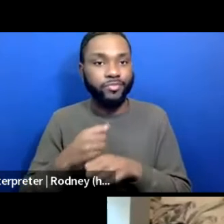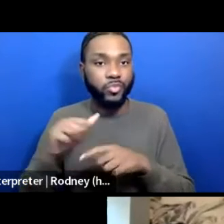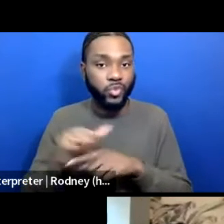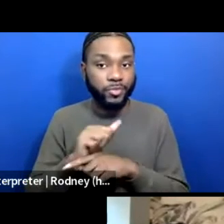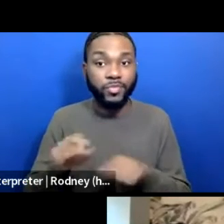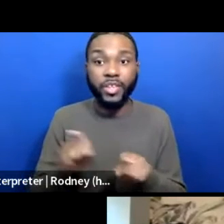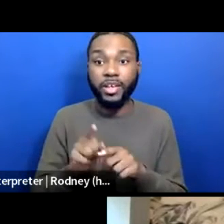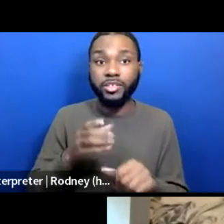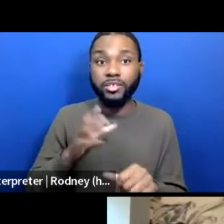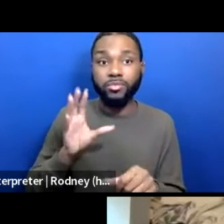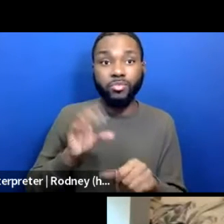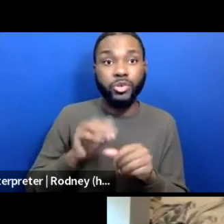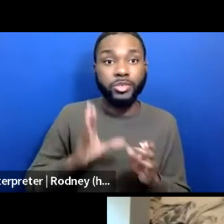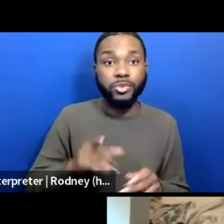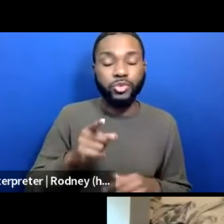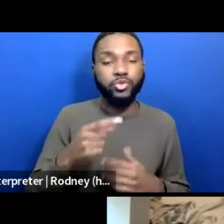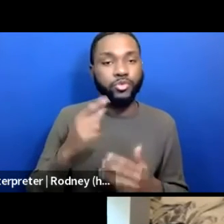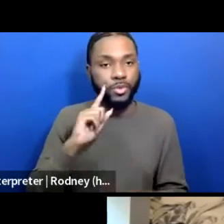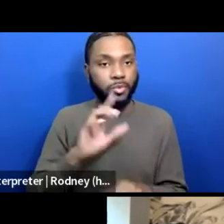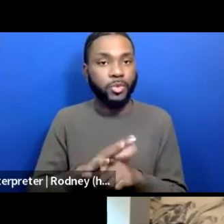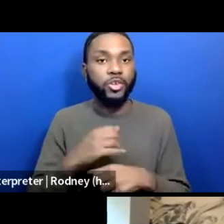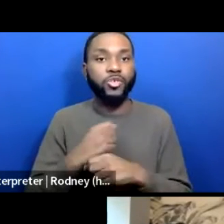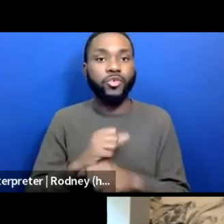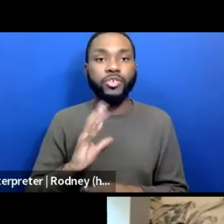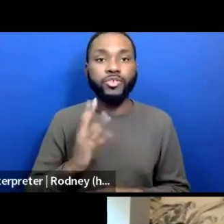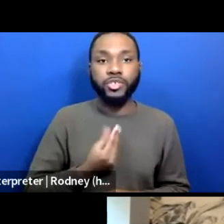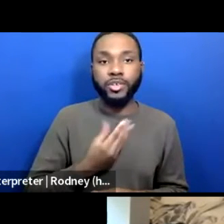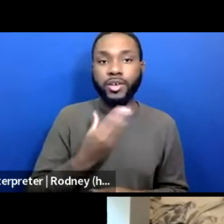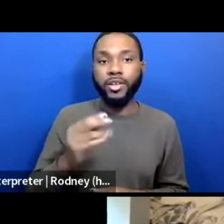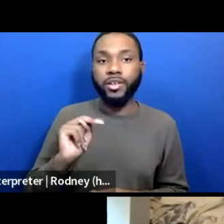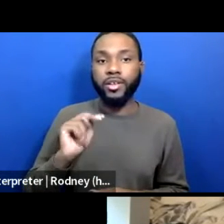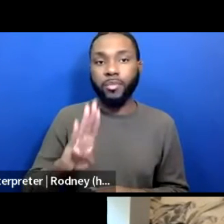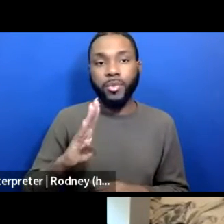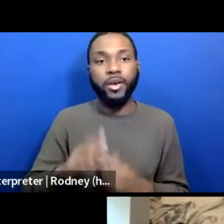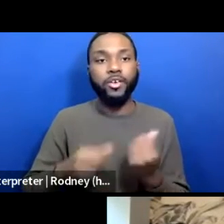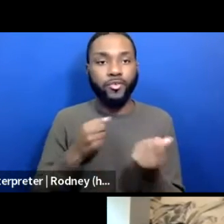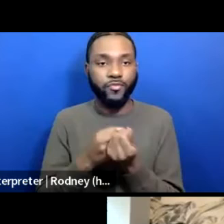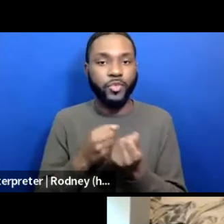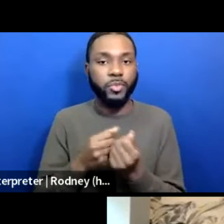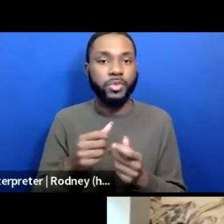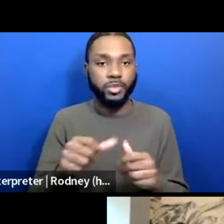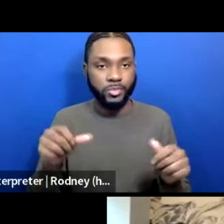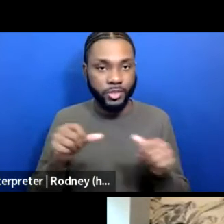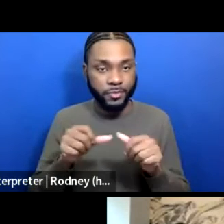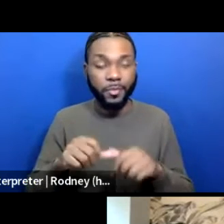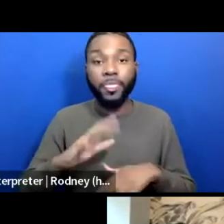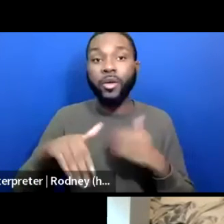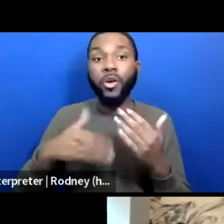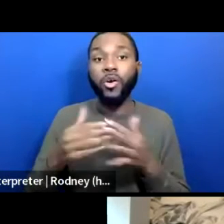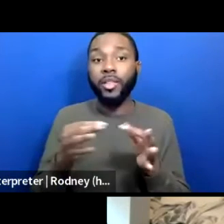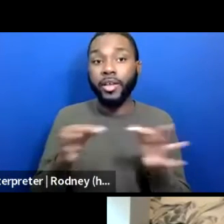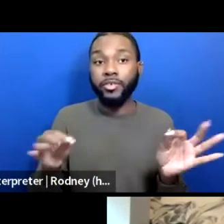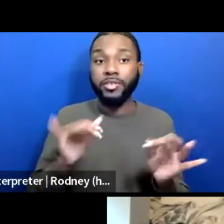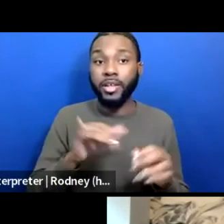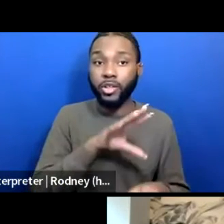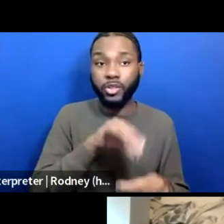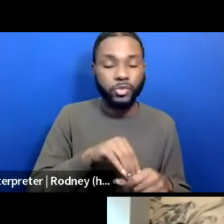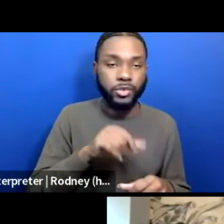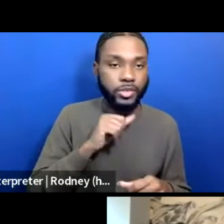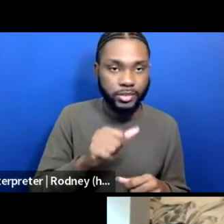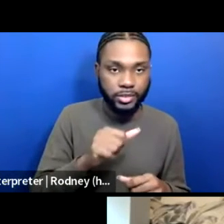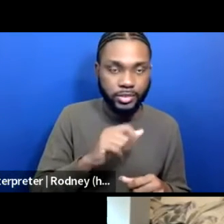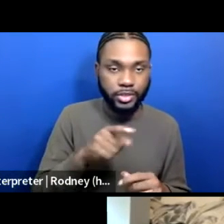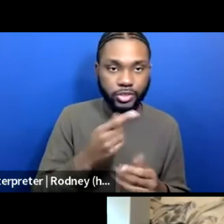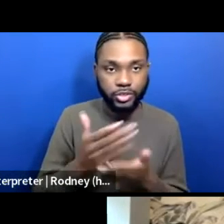you commit with us to creating a transgender and non-binary affirming space, all language that includes but is not limited to mother,